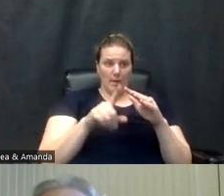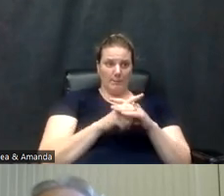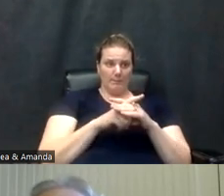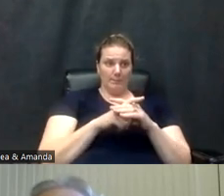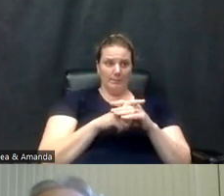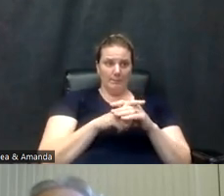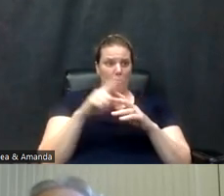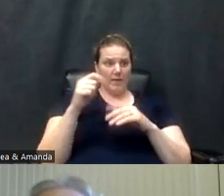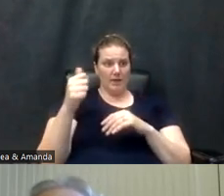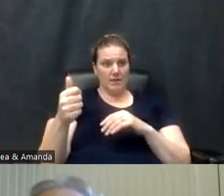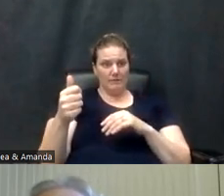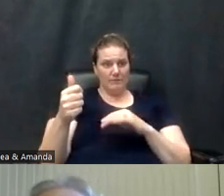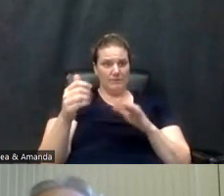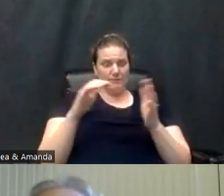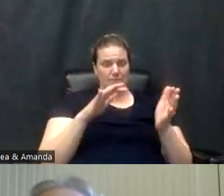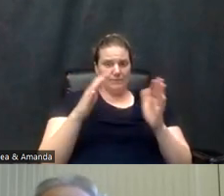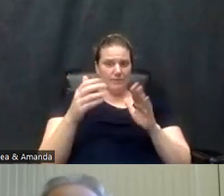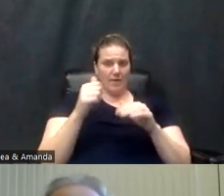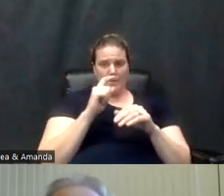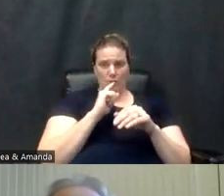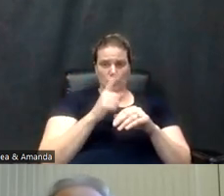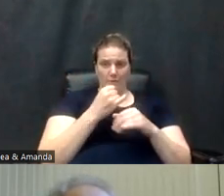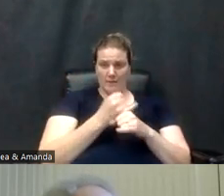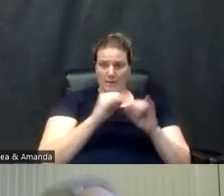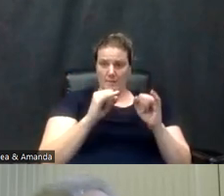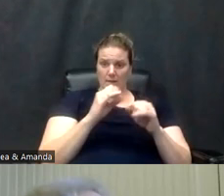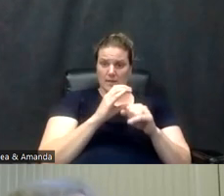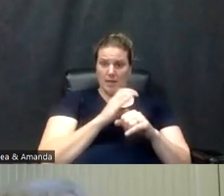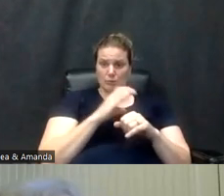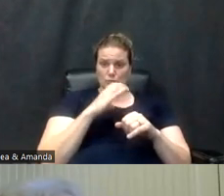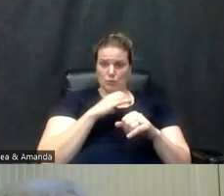itself. So I'm not quite sure whether they have their own independent counsel or not.